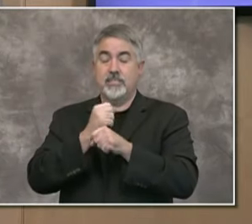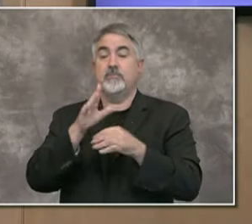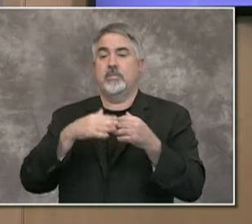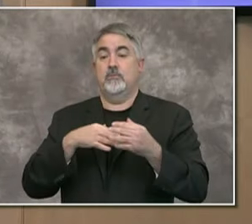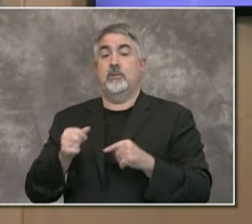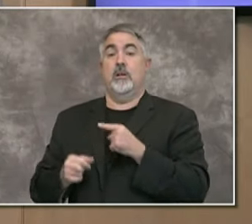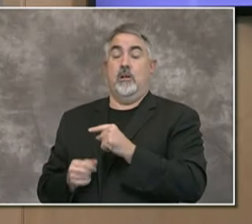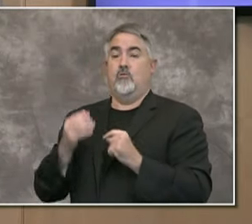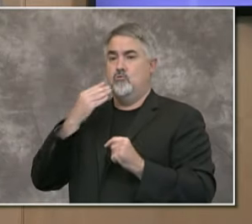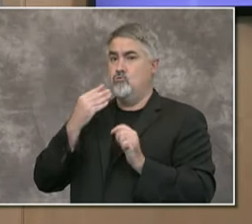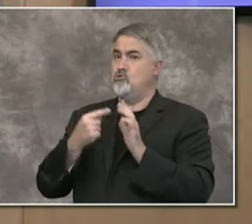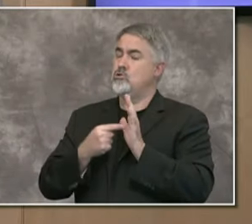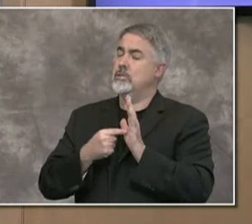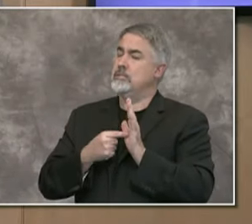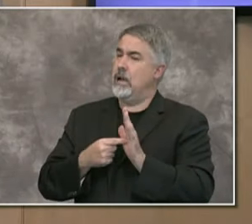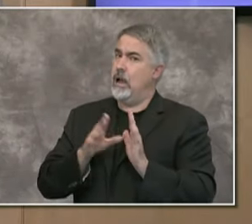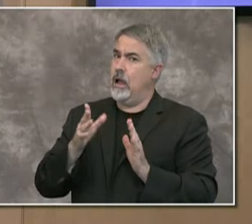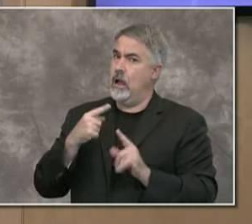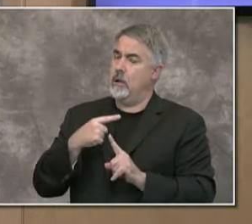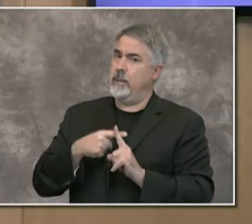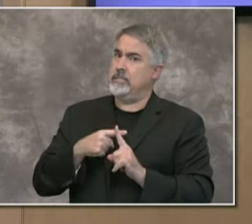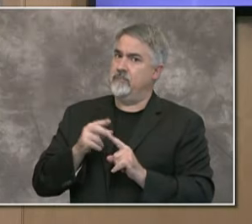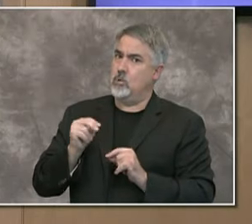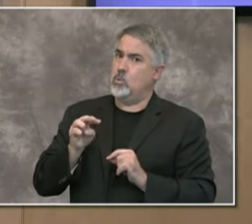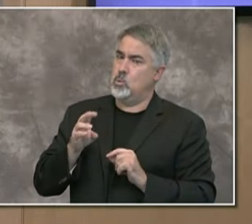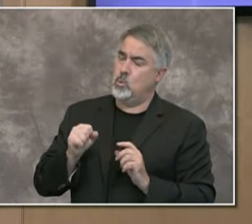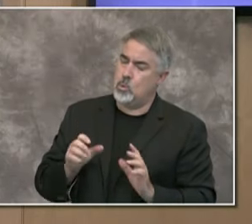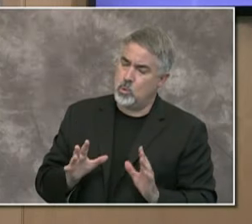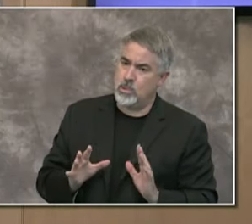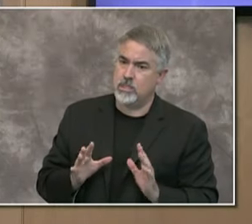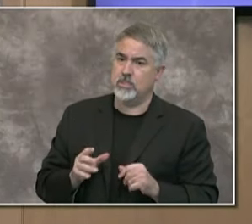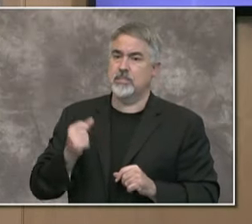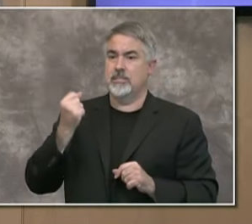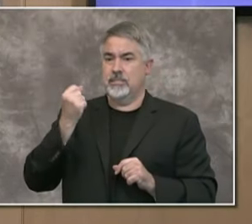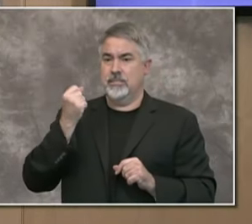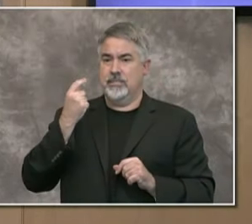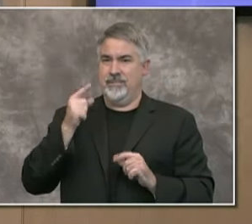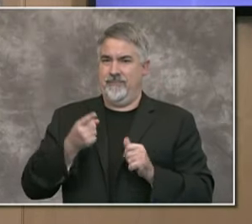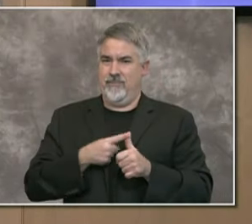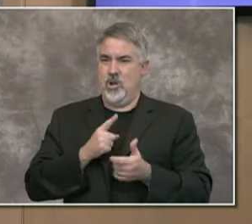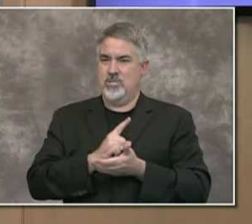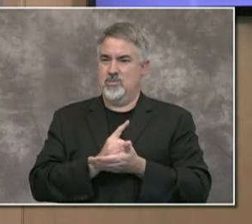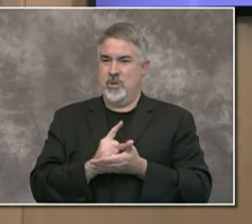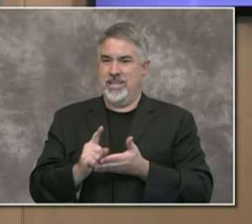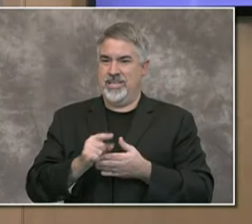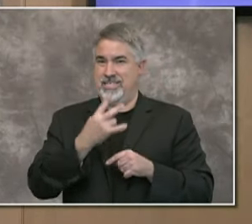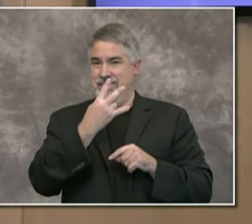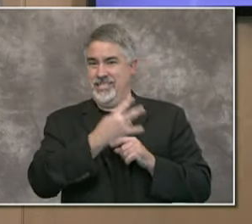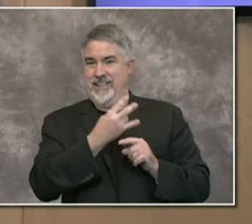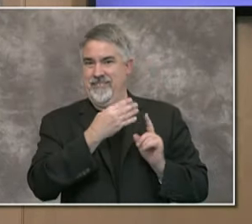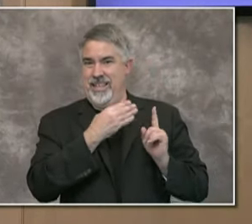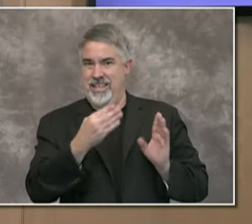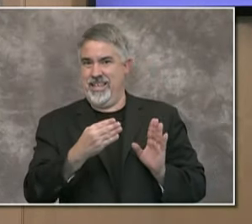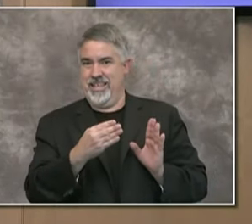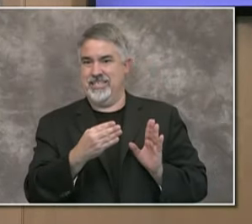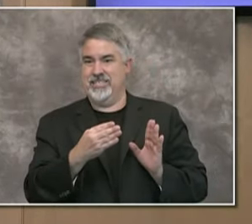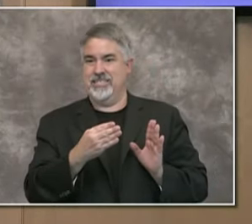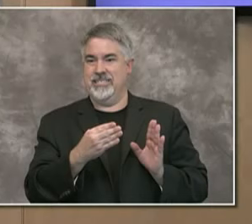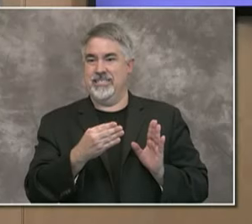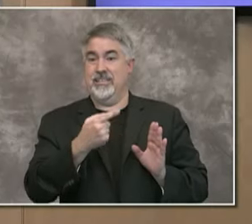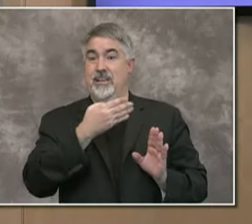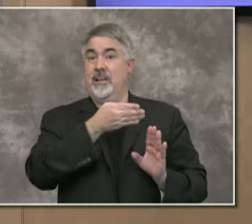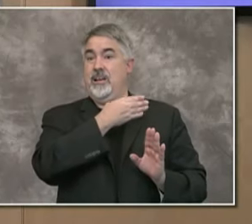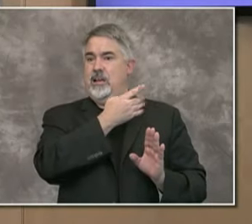This is the first week, the first 7-day period of time where that, if you would, doubling